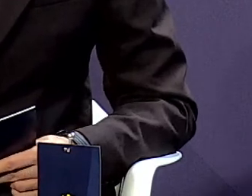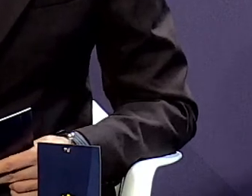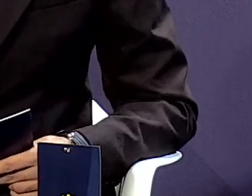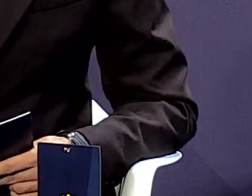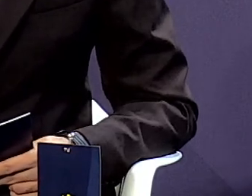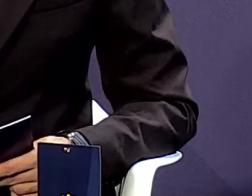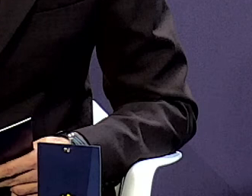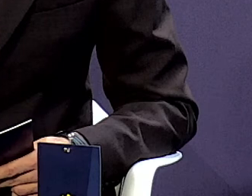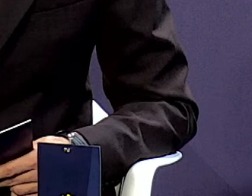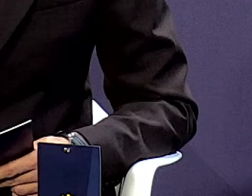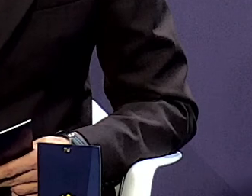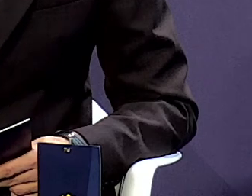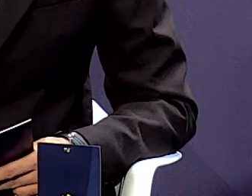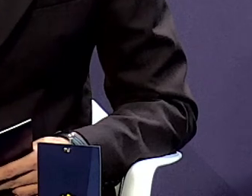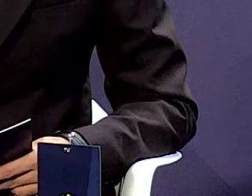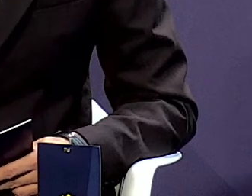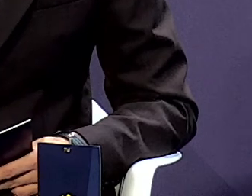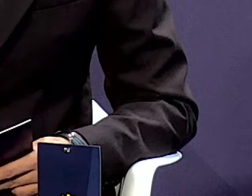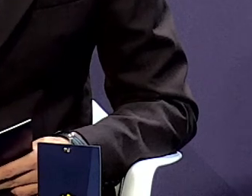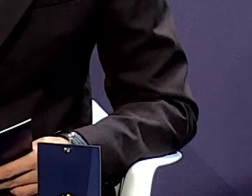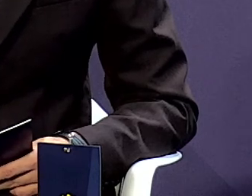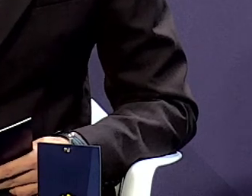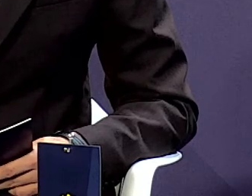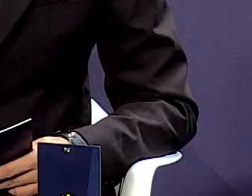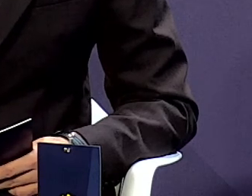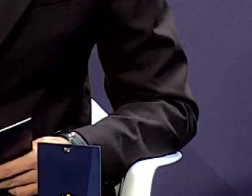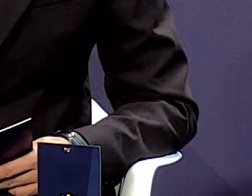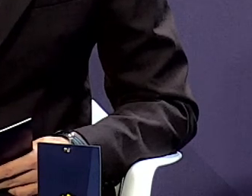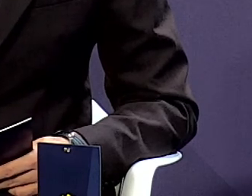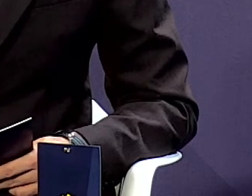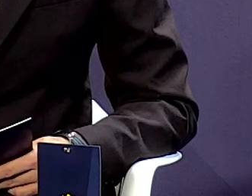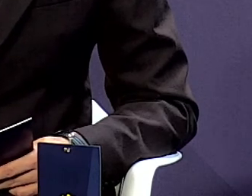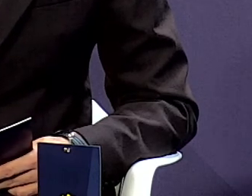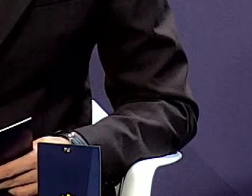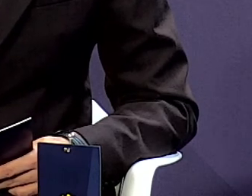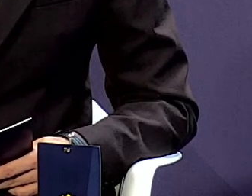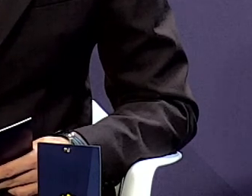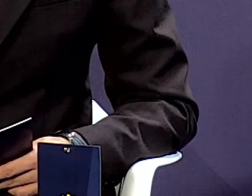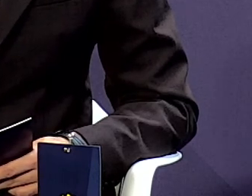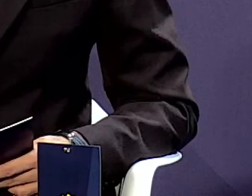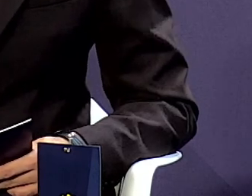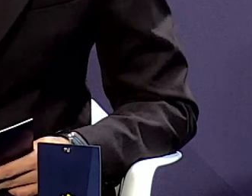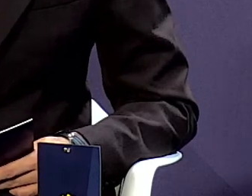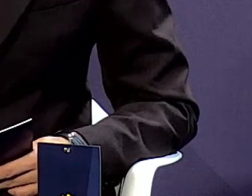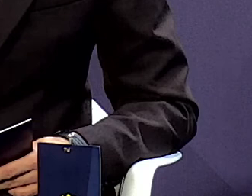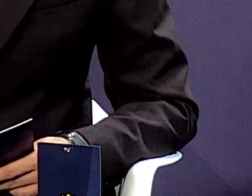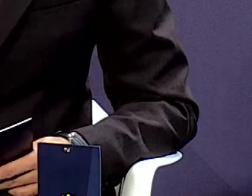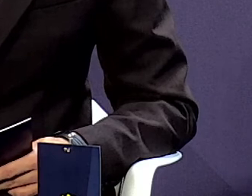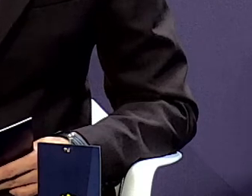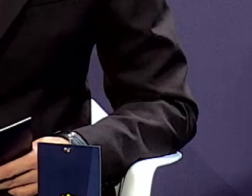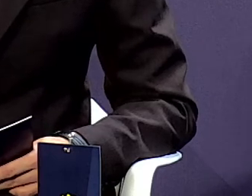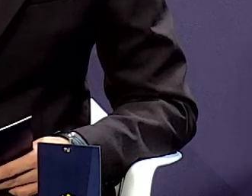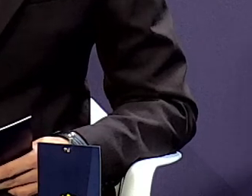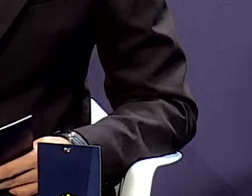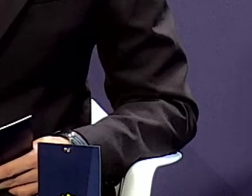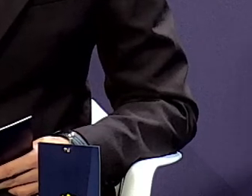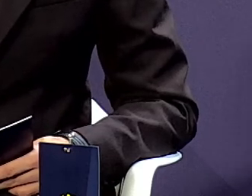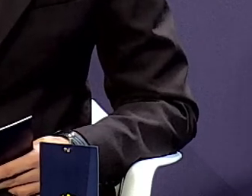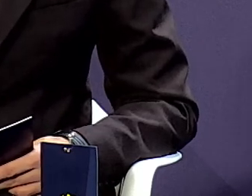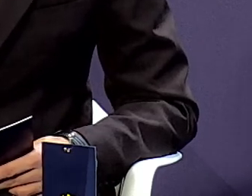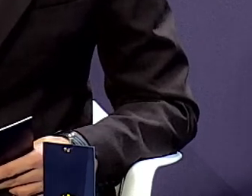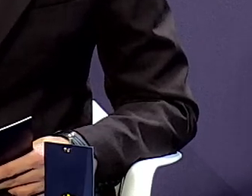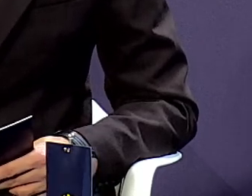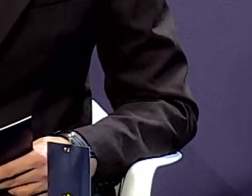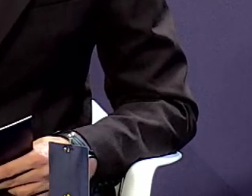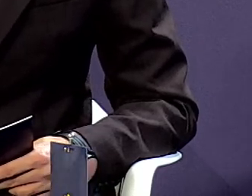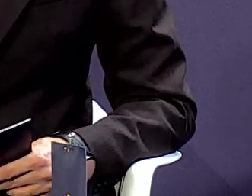start on what is the objective of today's debate. Today we want to discuss a bit the future. We have been talking a lot about